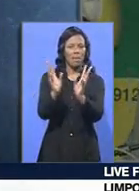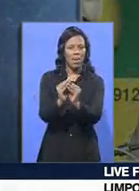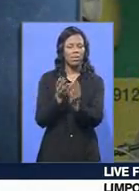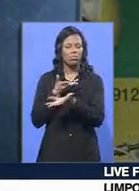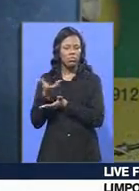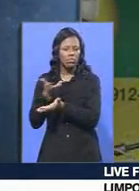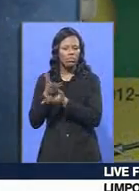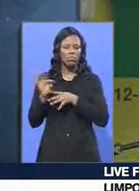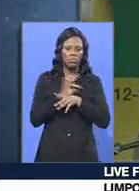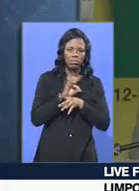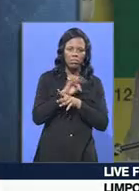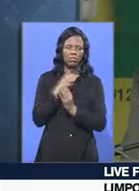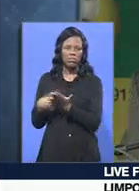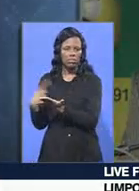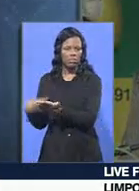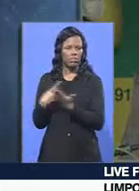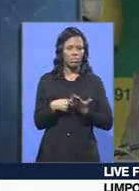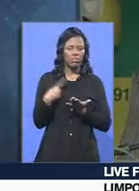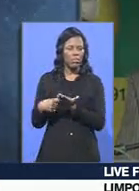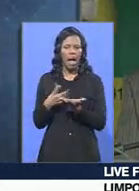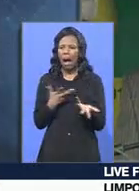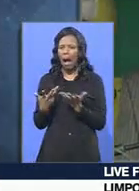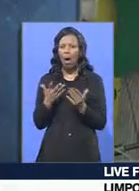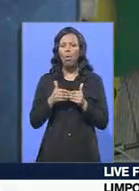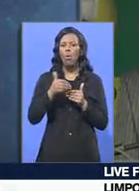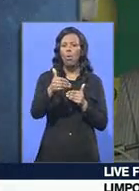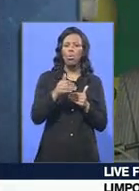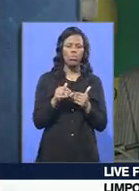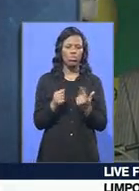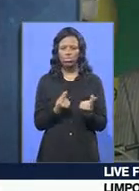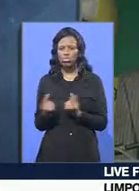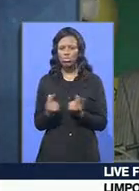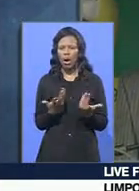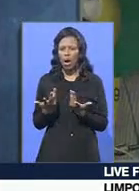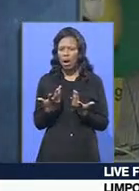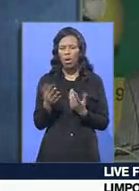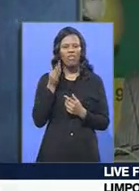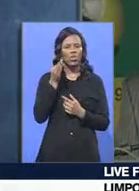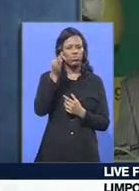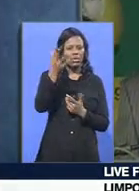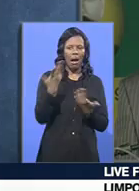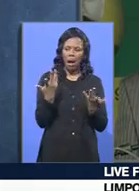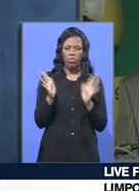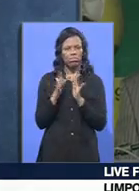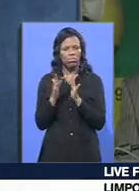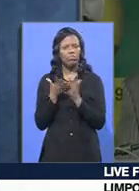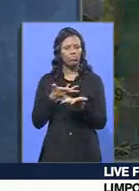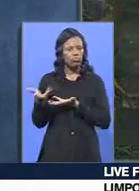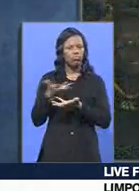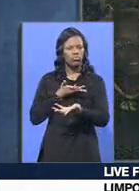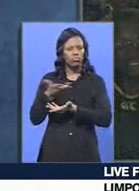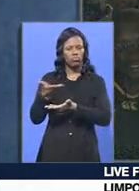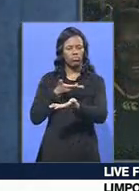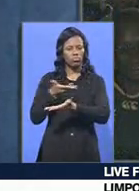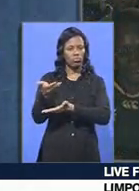the groundwork for further contact and future negotiations.